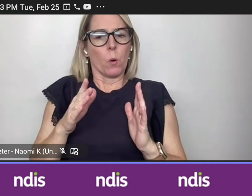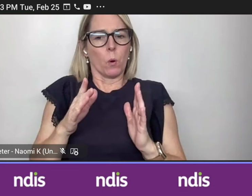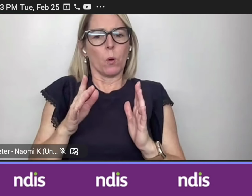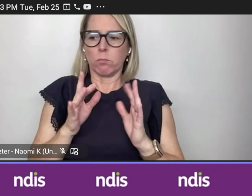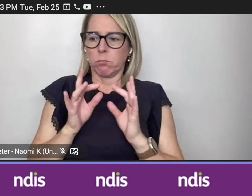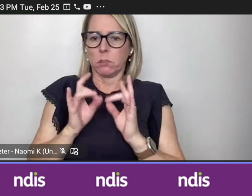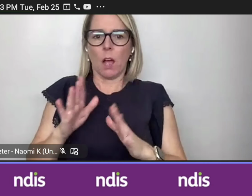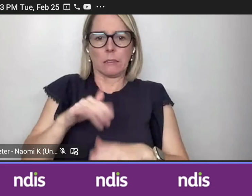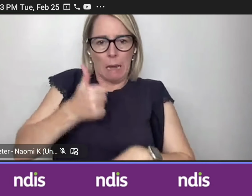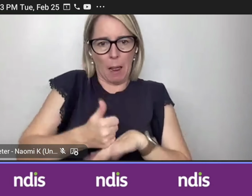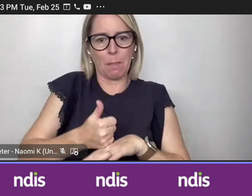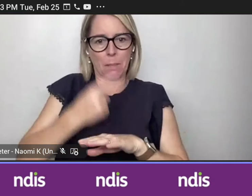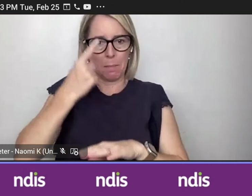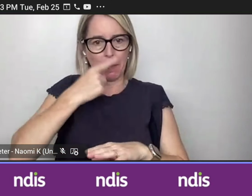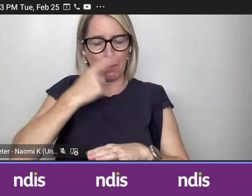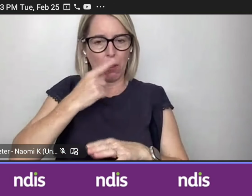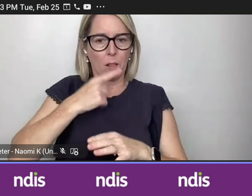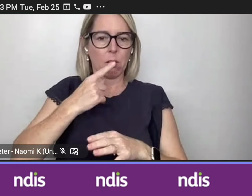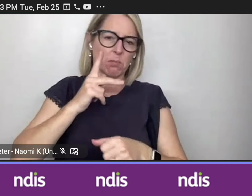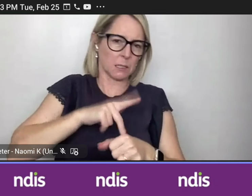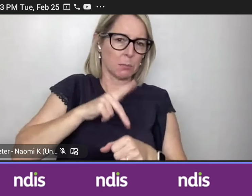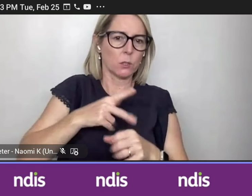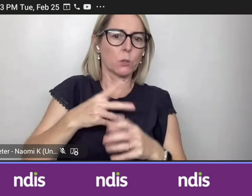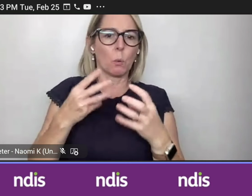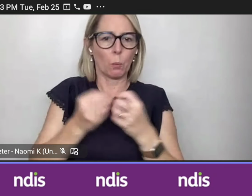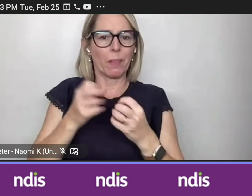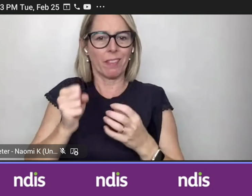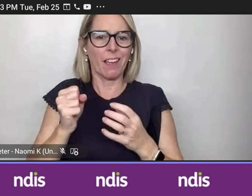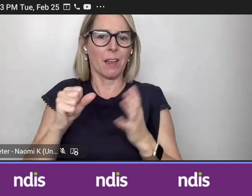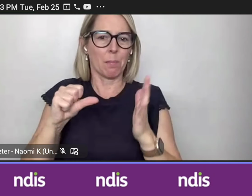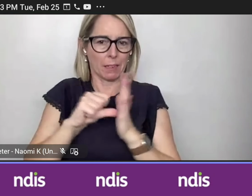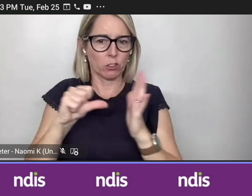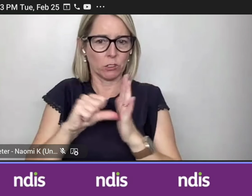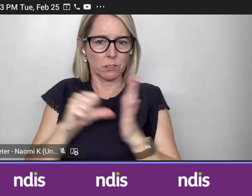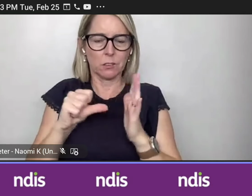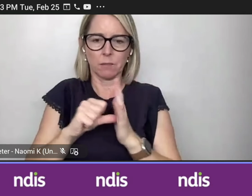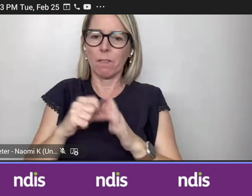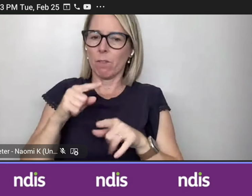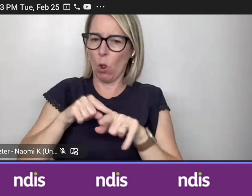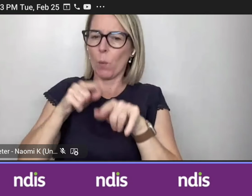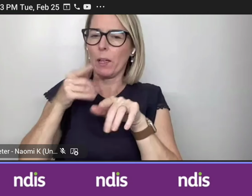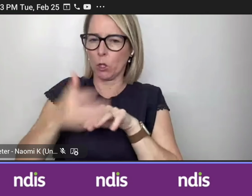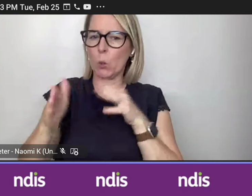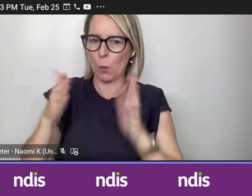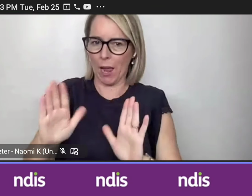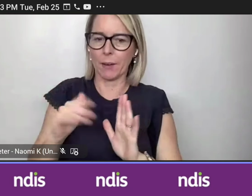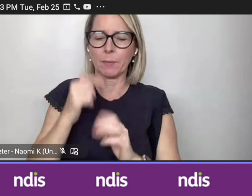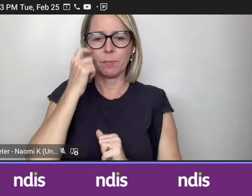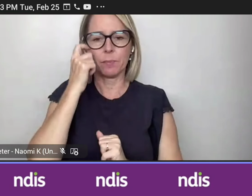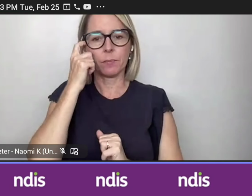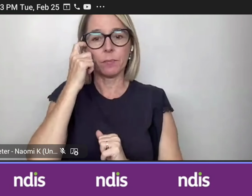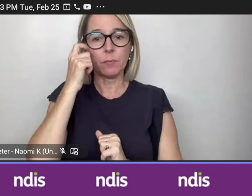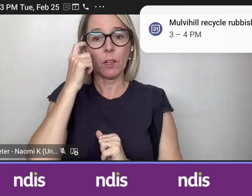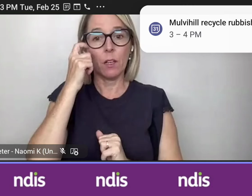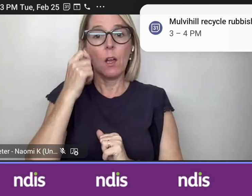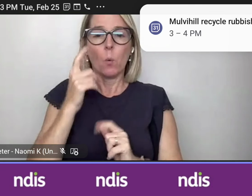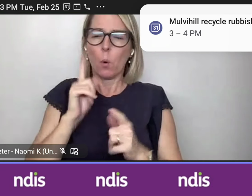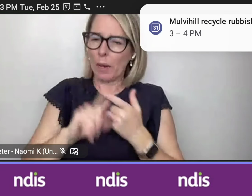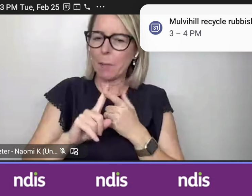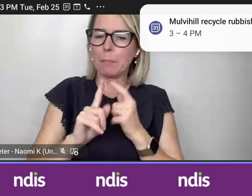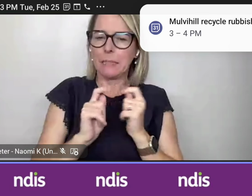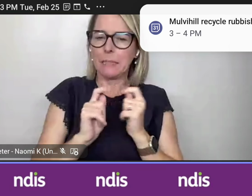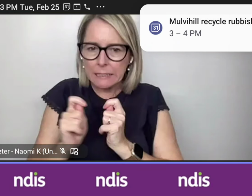so that we can keep testing and keep improving the way we work. In this early stage, we will also build in additional